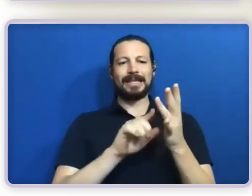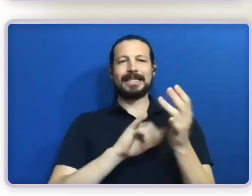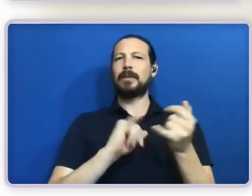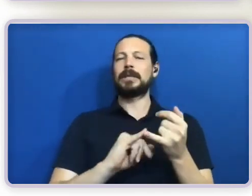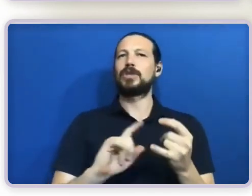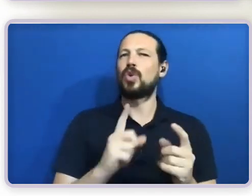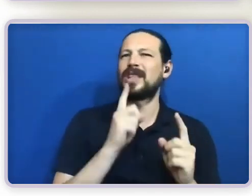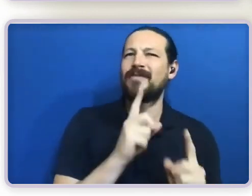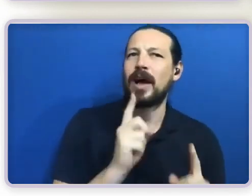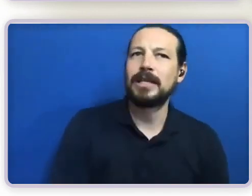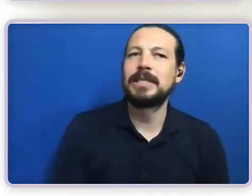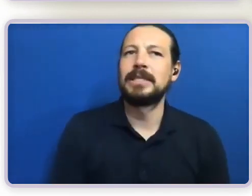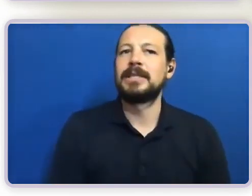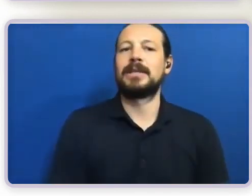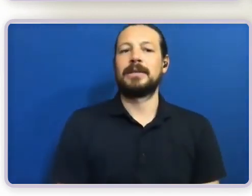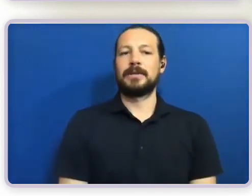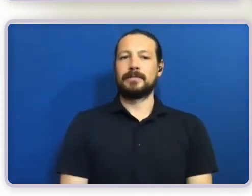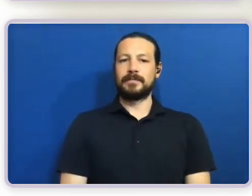Sure. Do you want me to repeat?